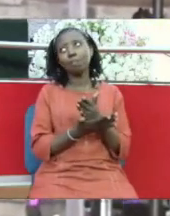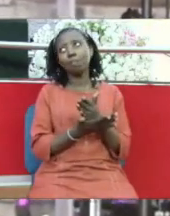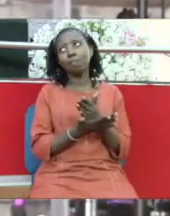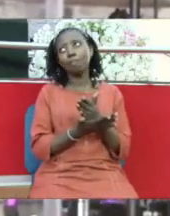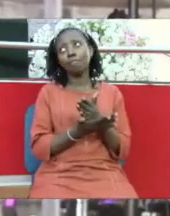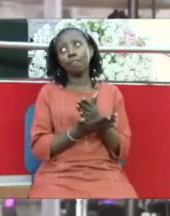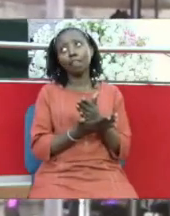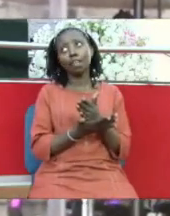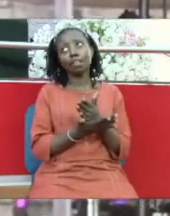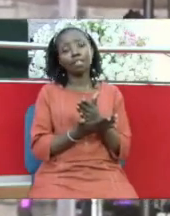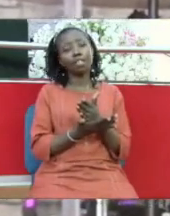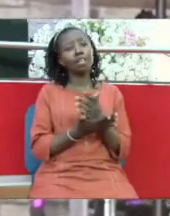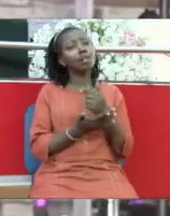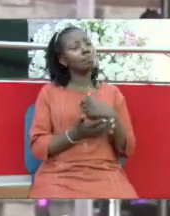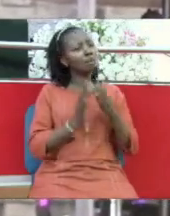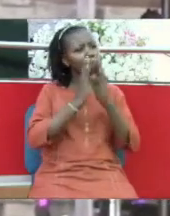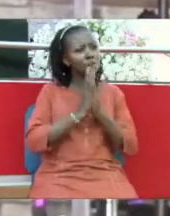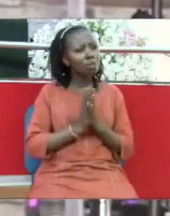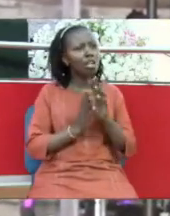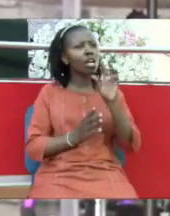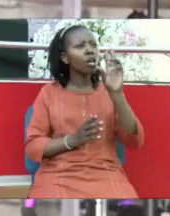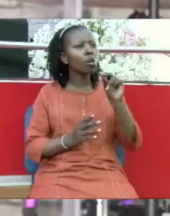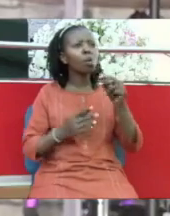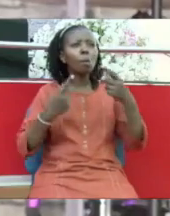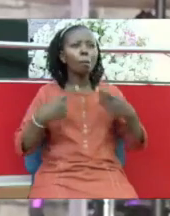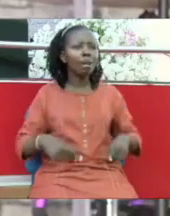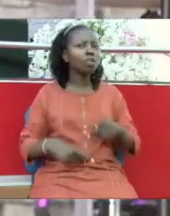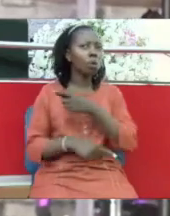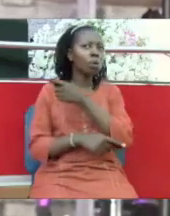want to pray that nobody is caught up in this kind of thing.